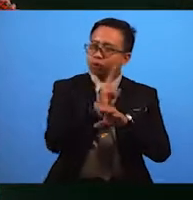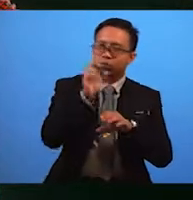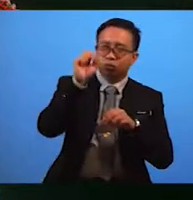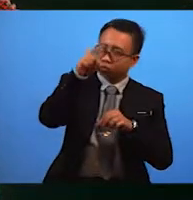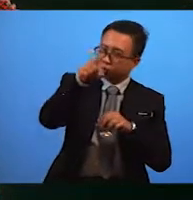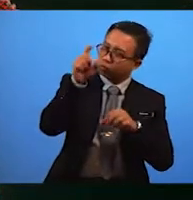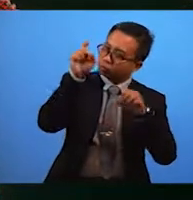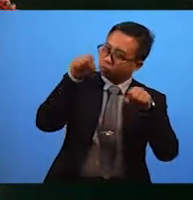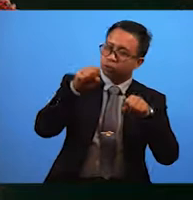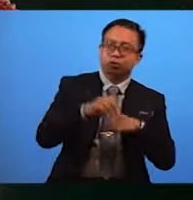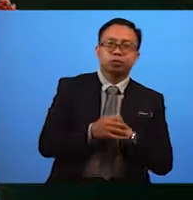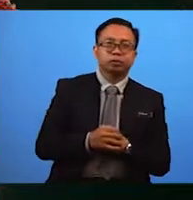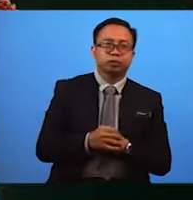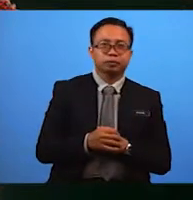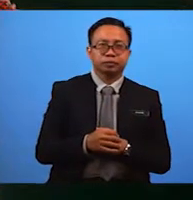too.